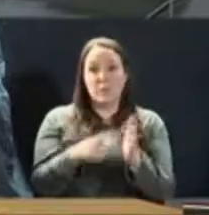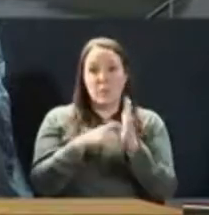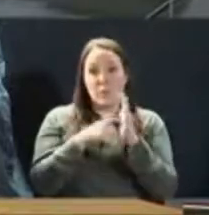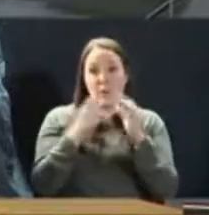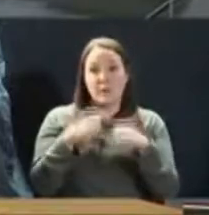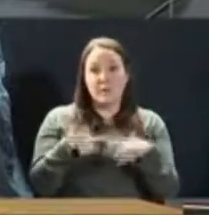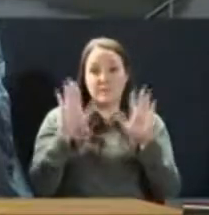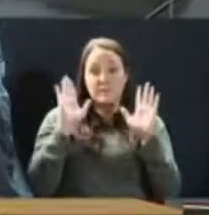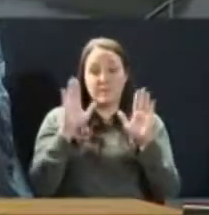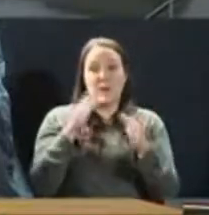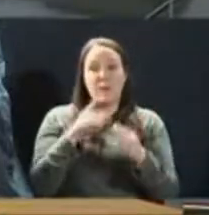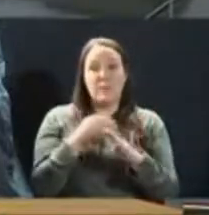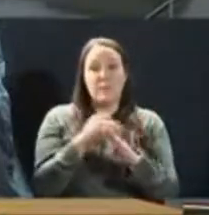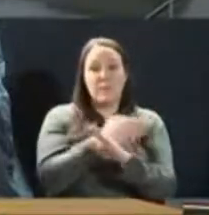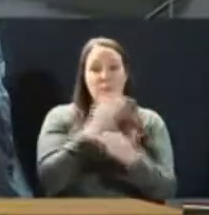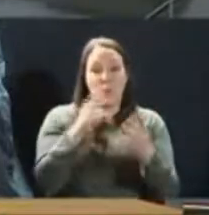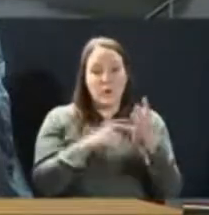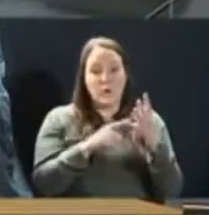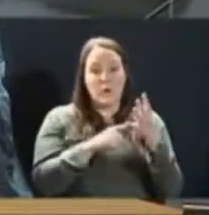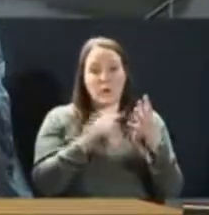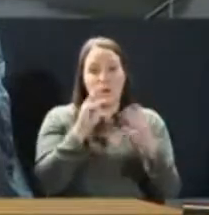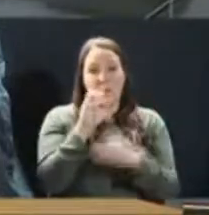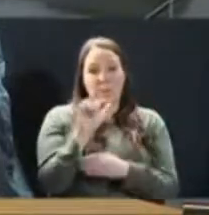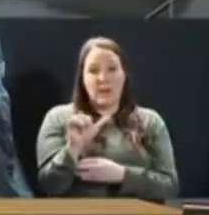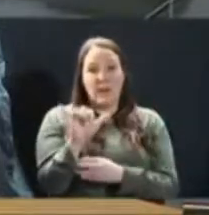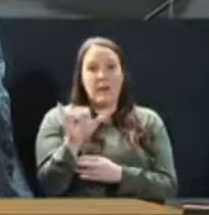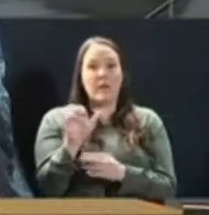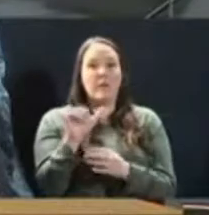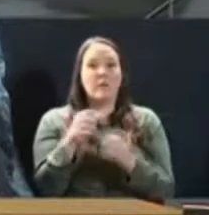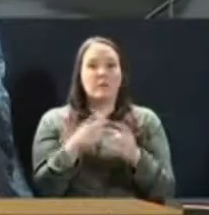than the end of May. So that was the biggest reason